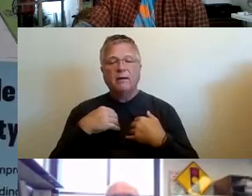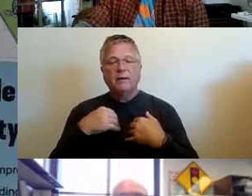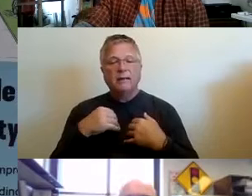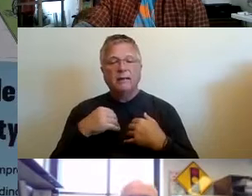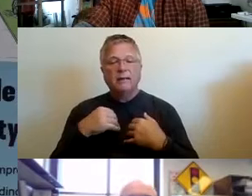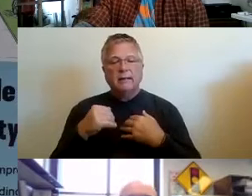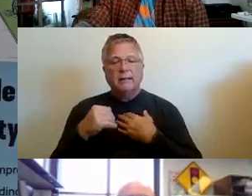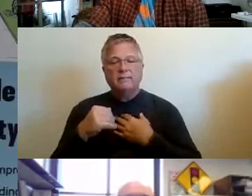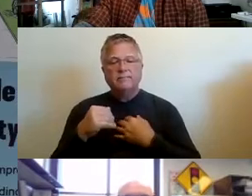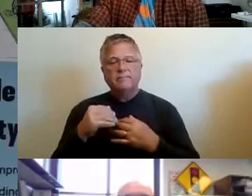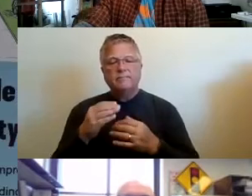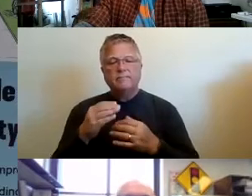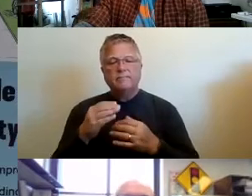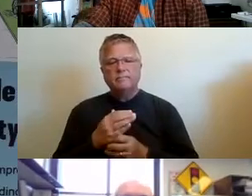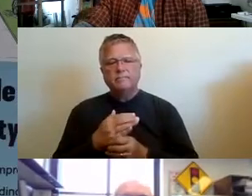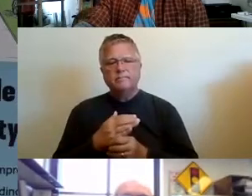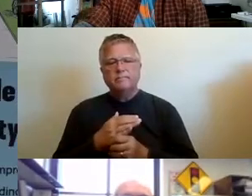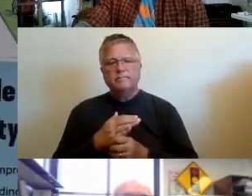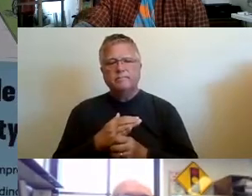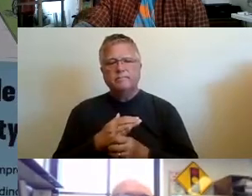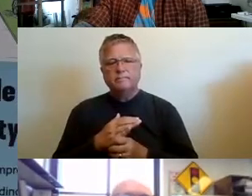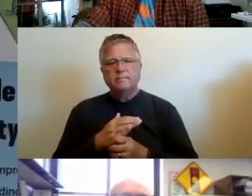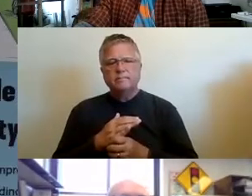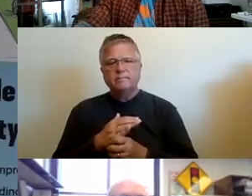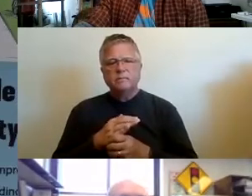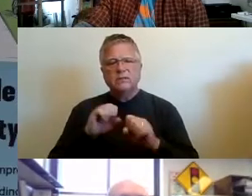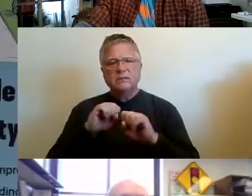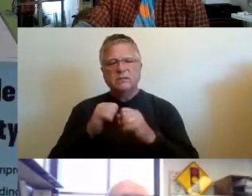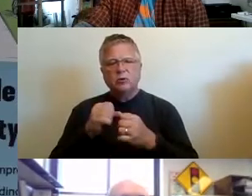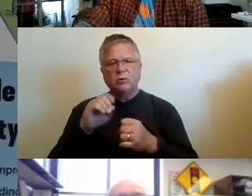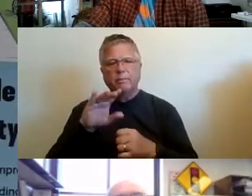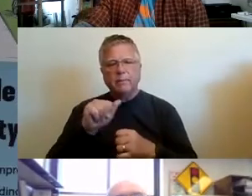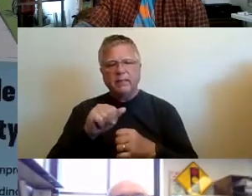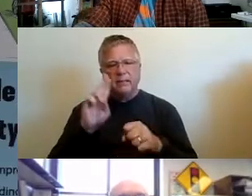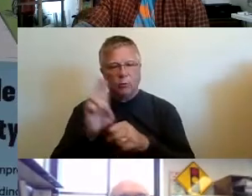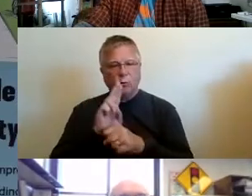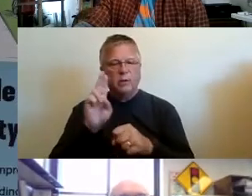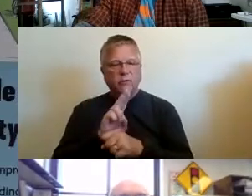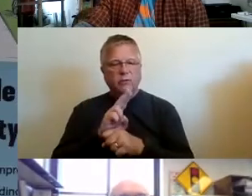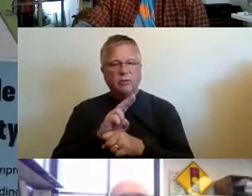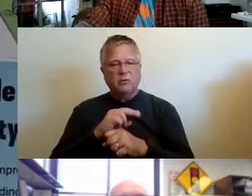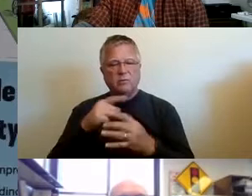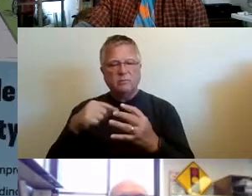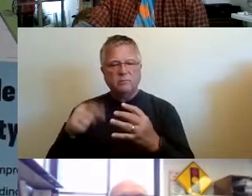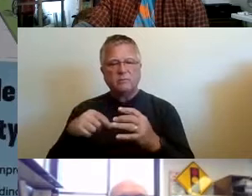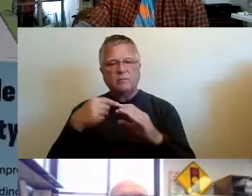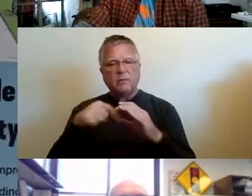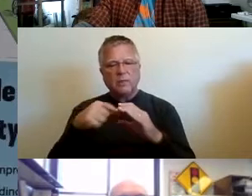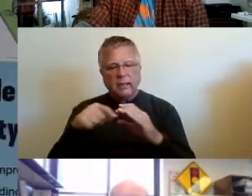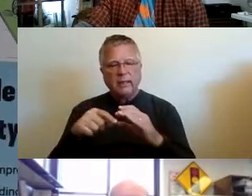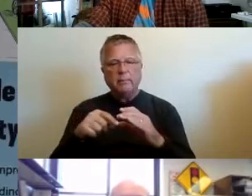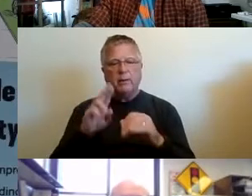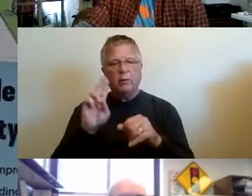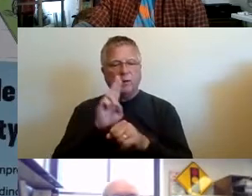Instagram account that we use continuously throughout this process. We also did email blasts from 2